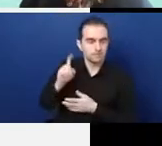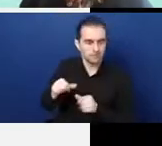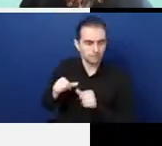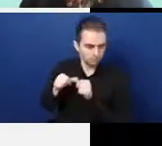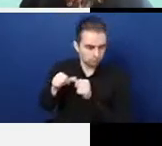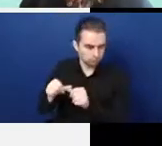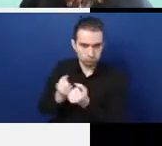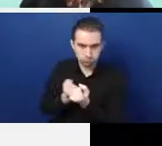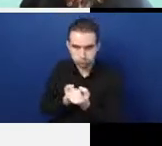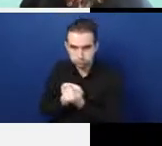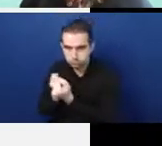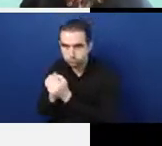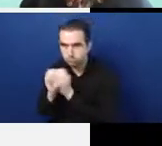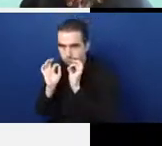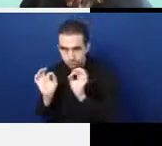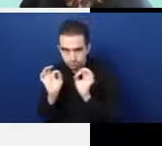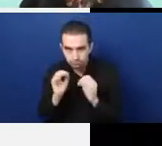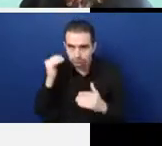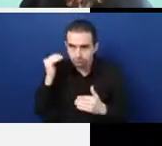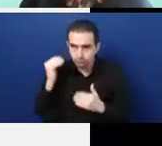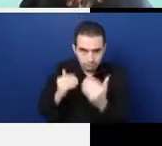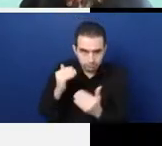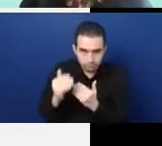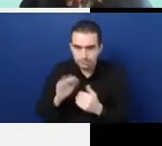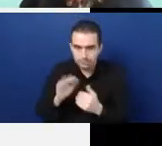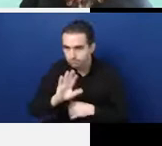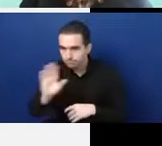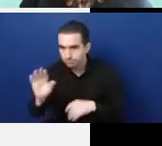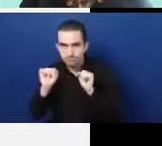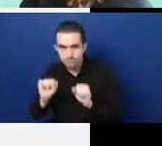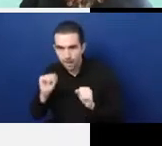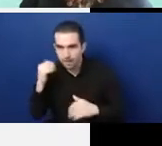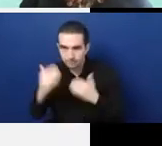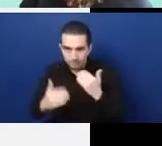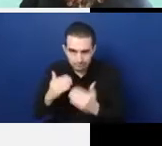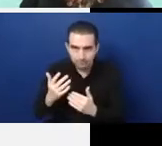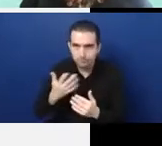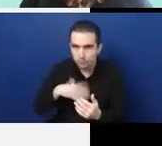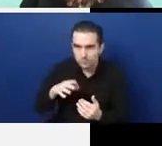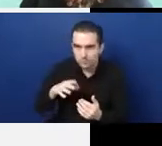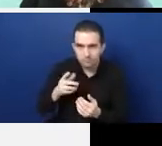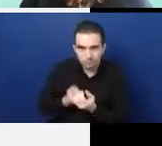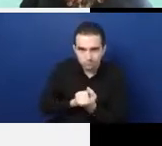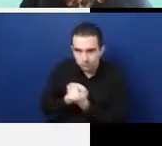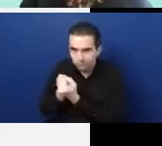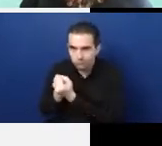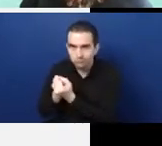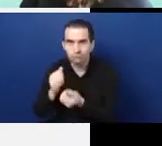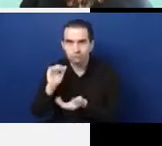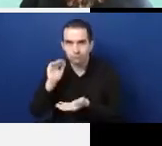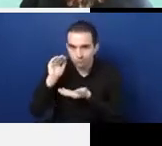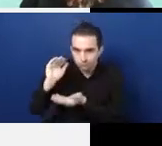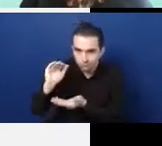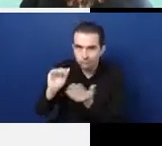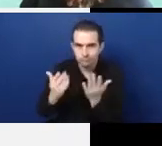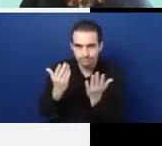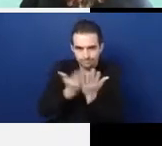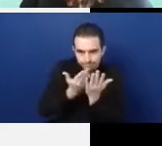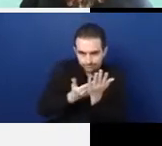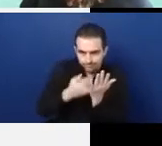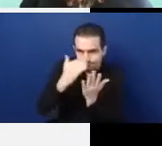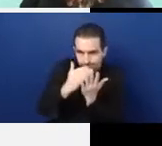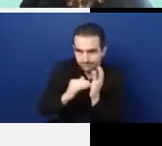staff members and other were not aware of safeguarding by the time it was introduced to us. But of course, it